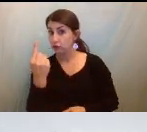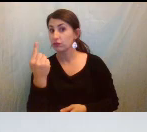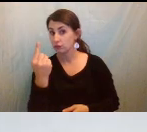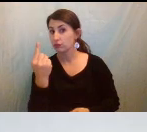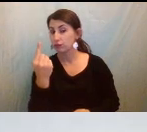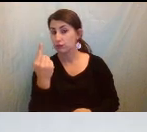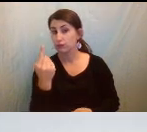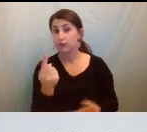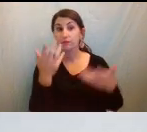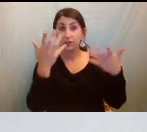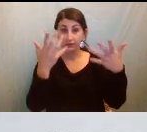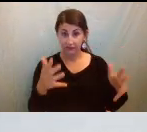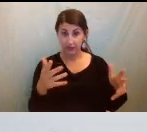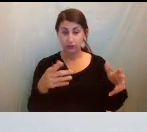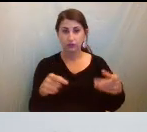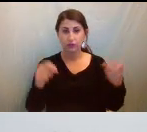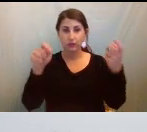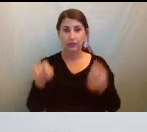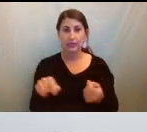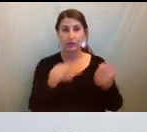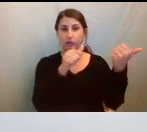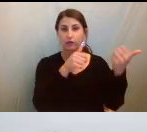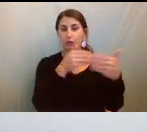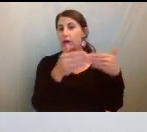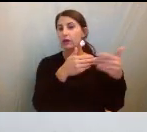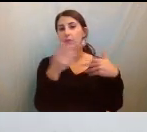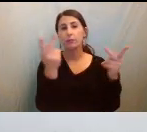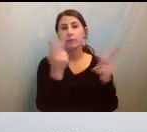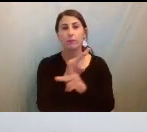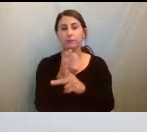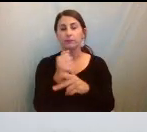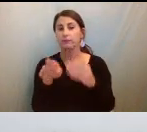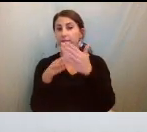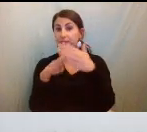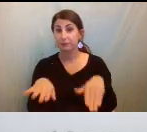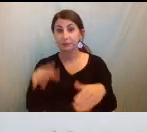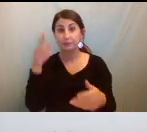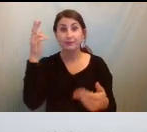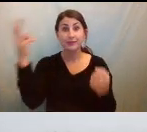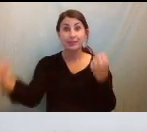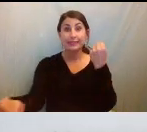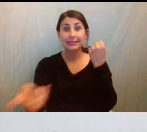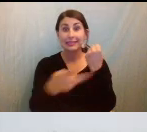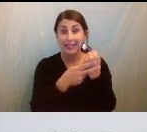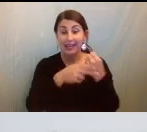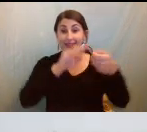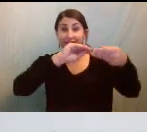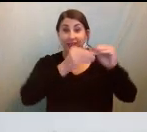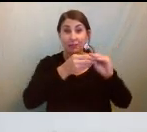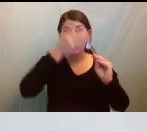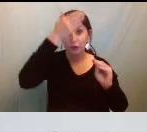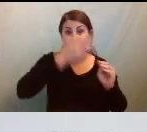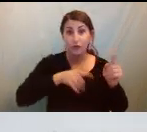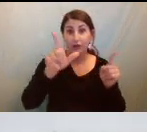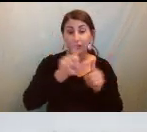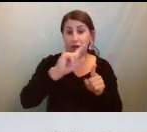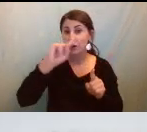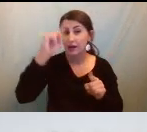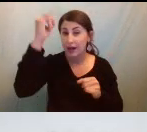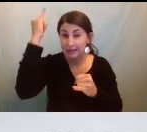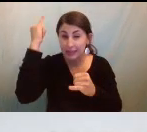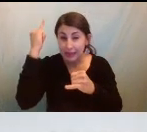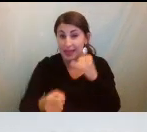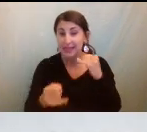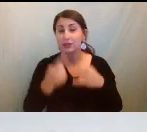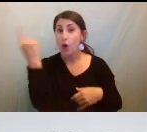first. Okay, then get rid of any multiplication or division. Save coefficients for last always. So it might be a good